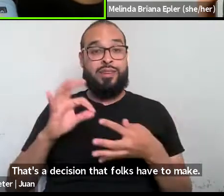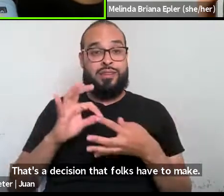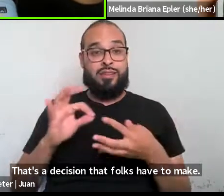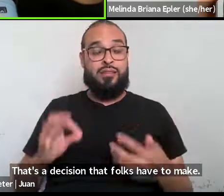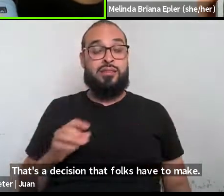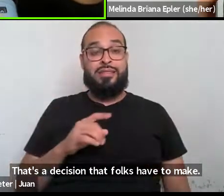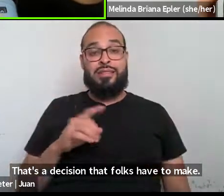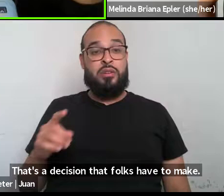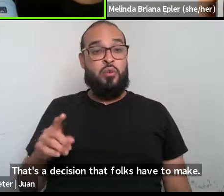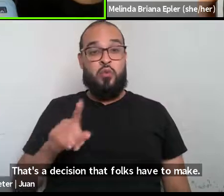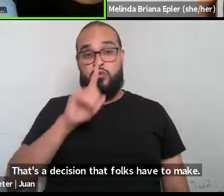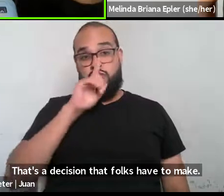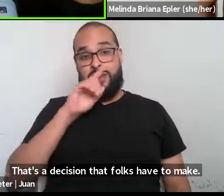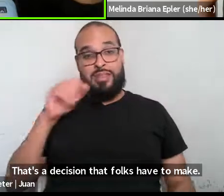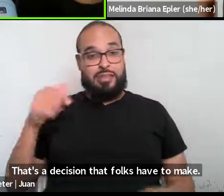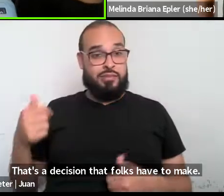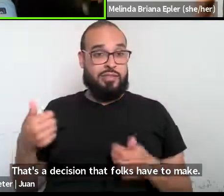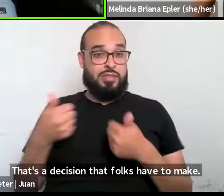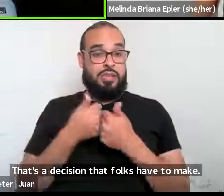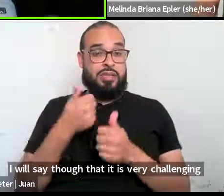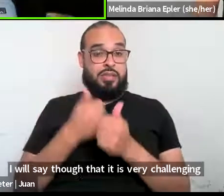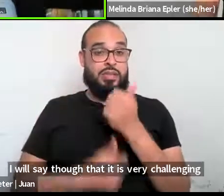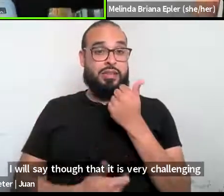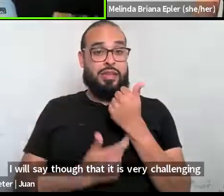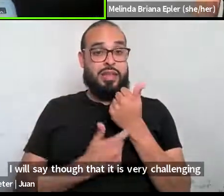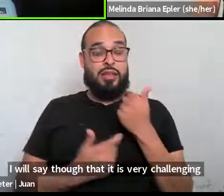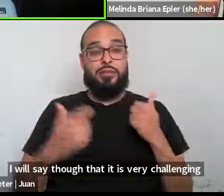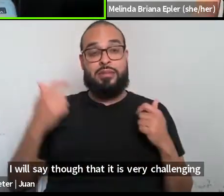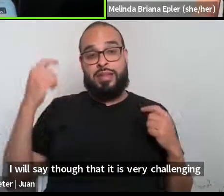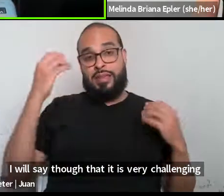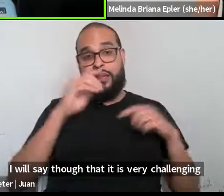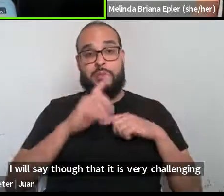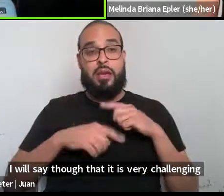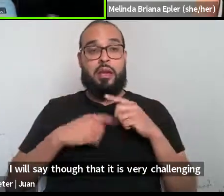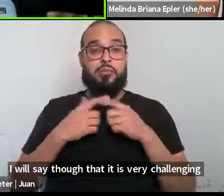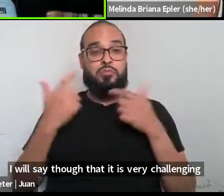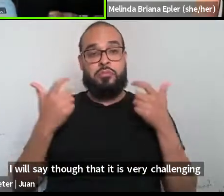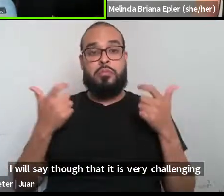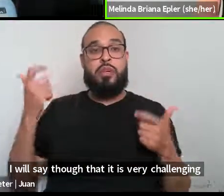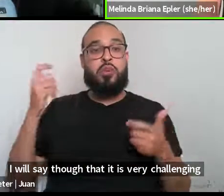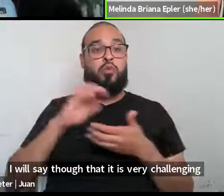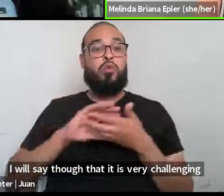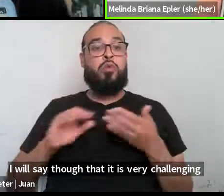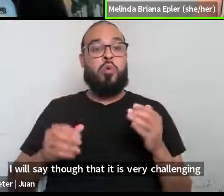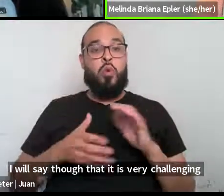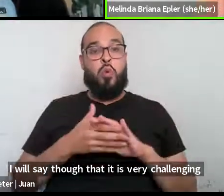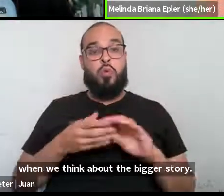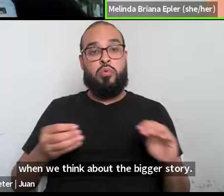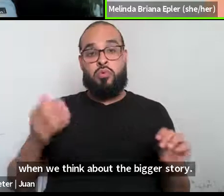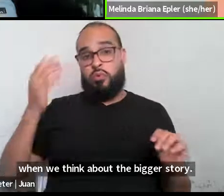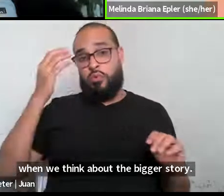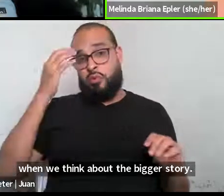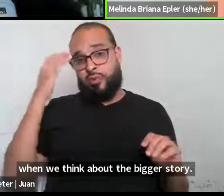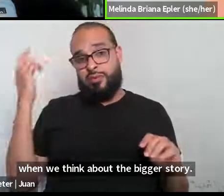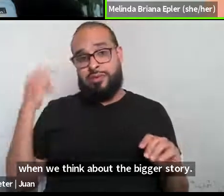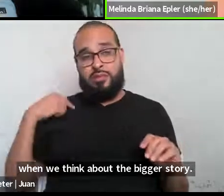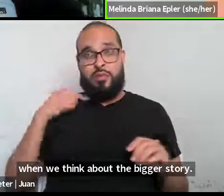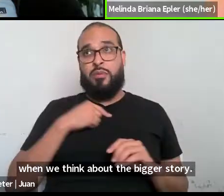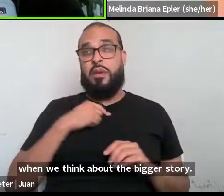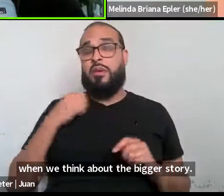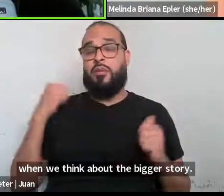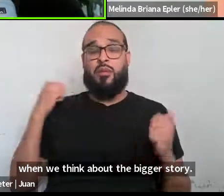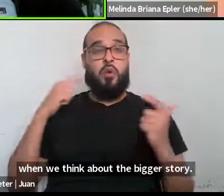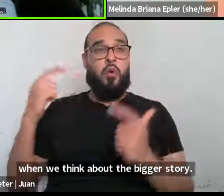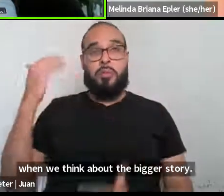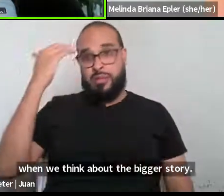very challenging when we think about the bigger story, like what we have all been told in terms